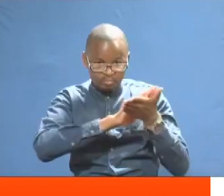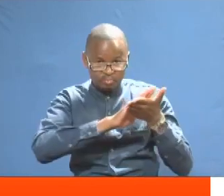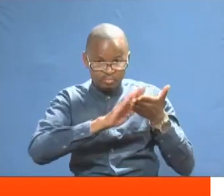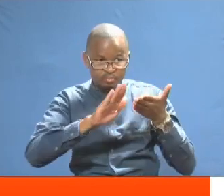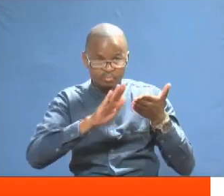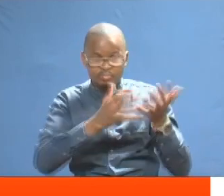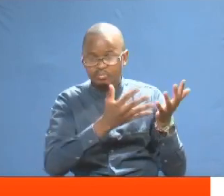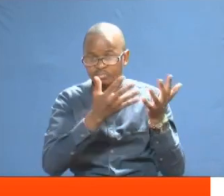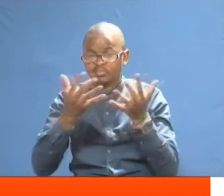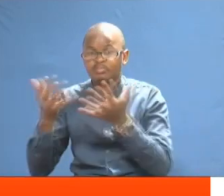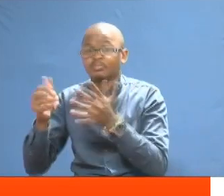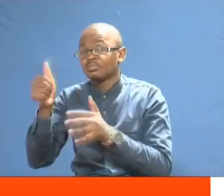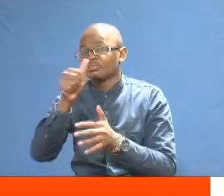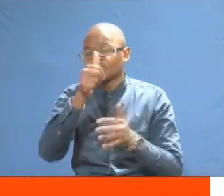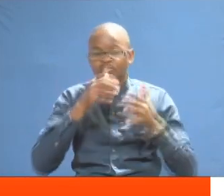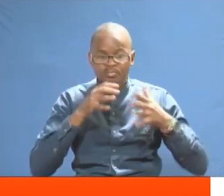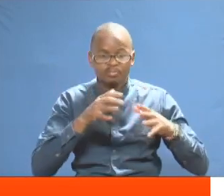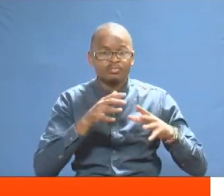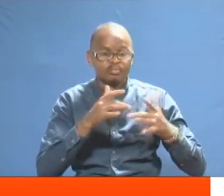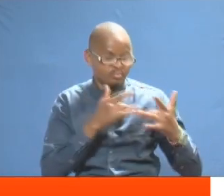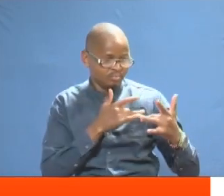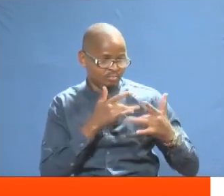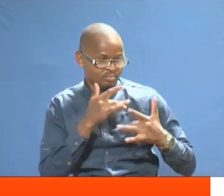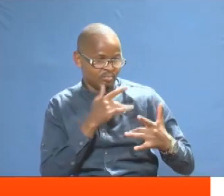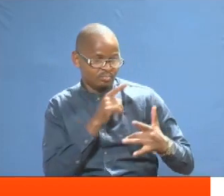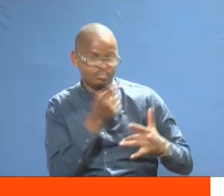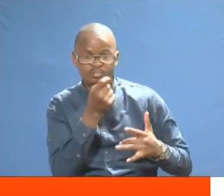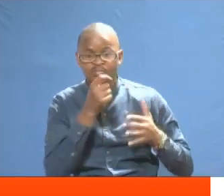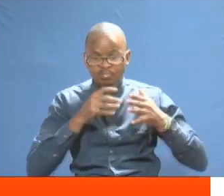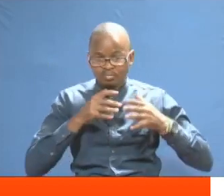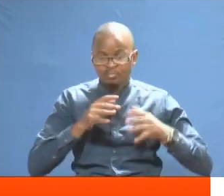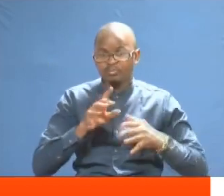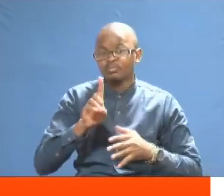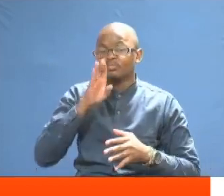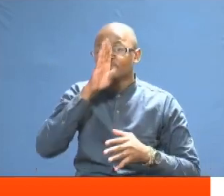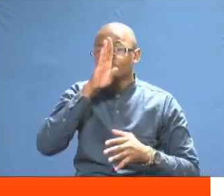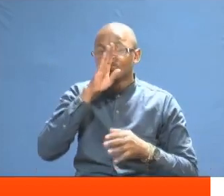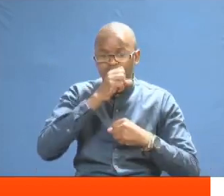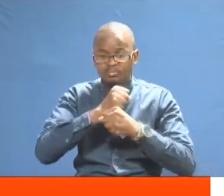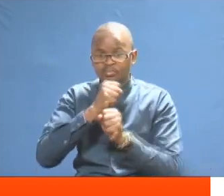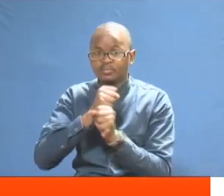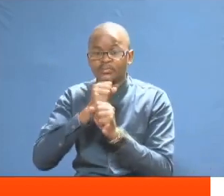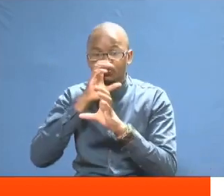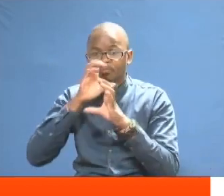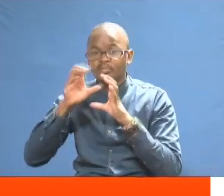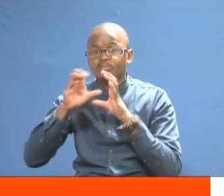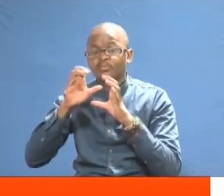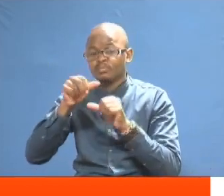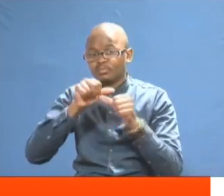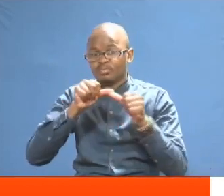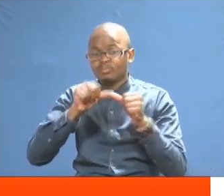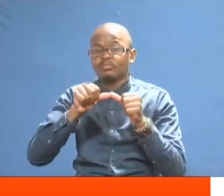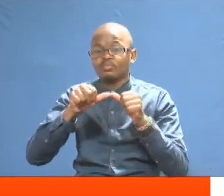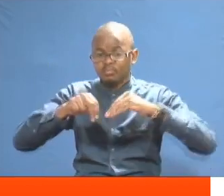the beba, and many other individuals who are considered small people, and they should not be forming a conversation about